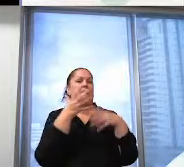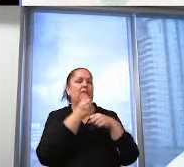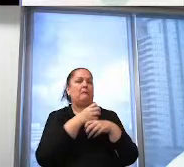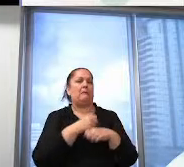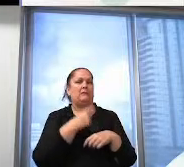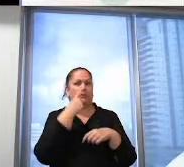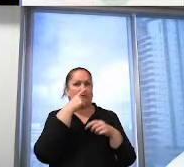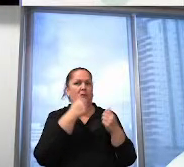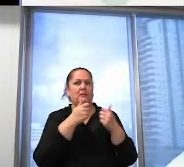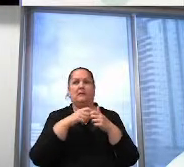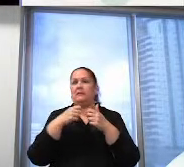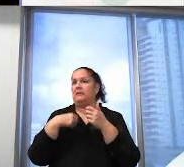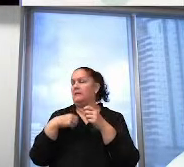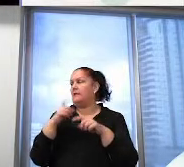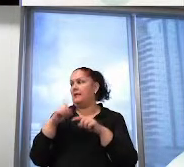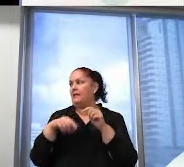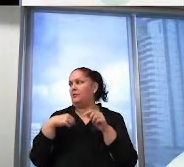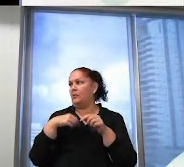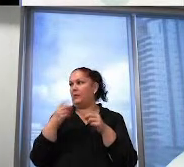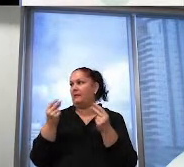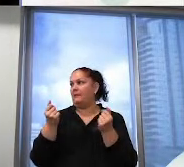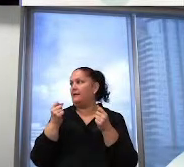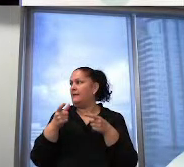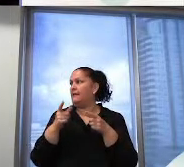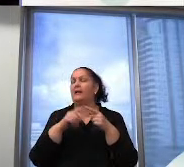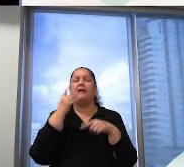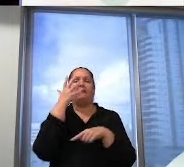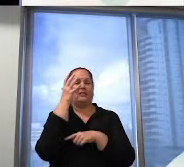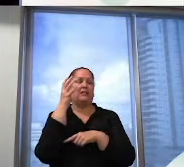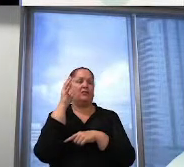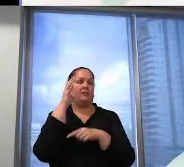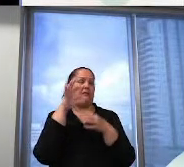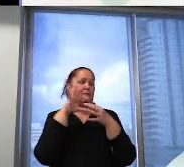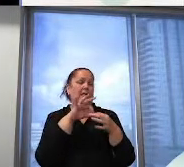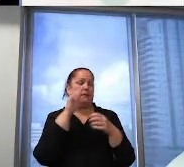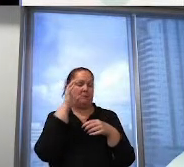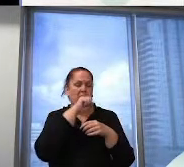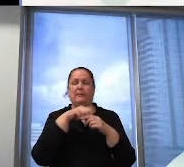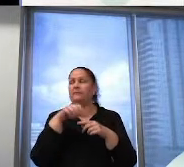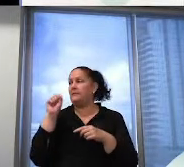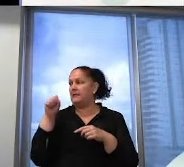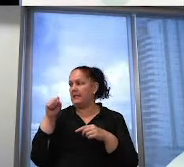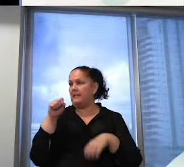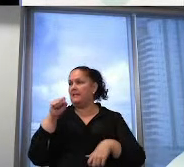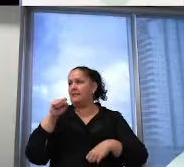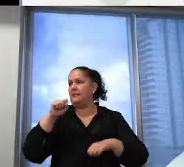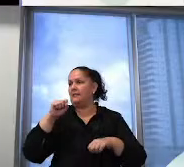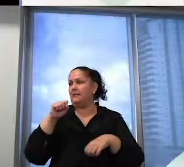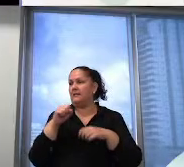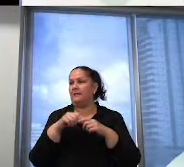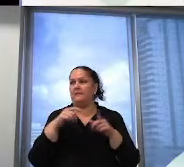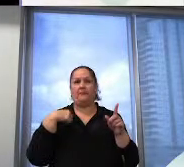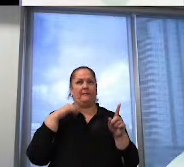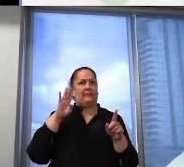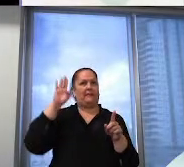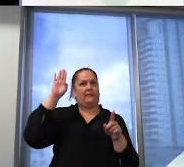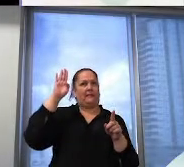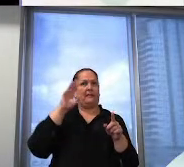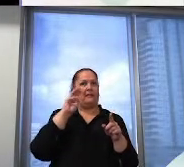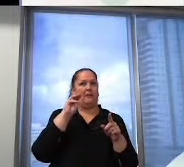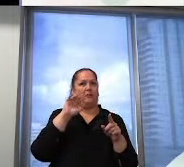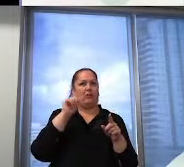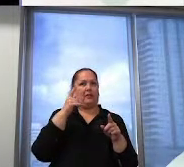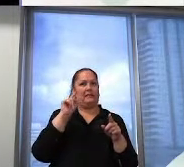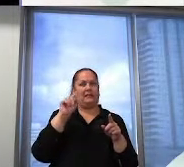program briefs, so just if you don't mind. I can't do it on the fly. Not just vegetation related, I'm assuming. Yeah. Okay. So, but again, This is Margarita